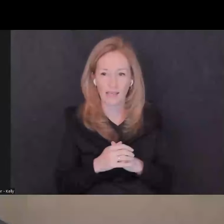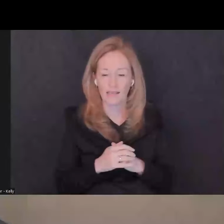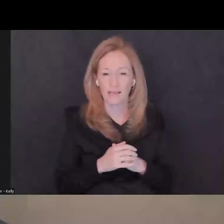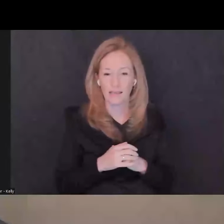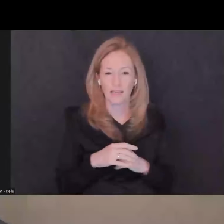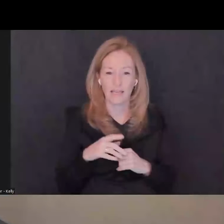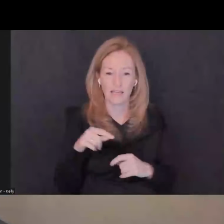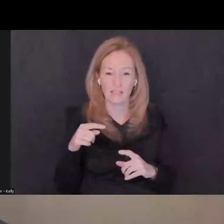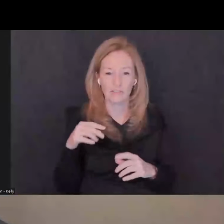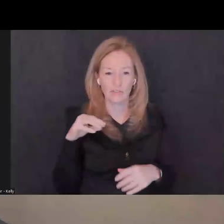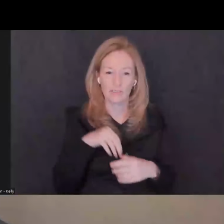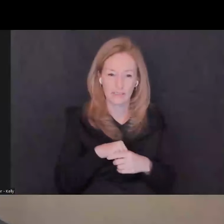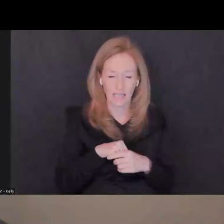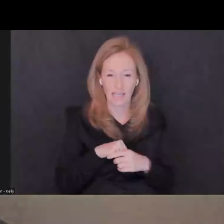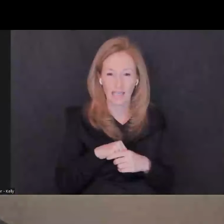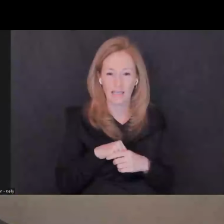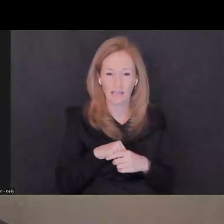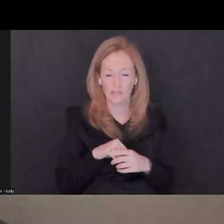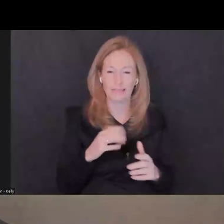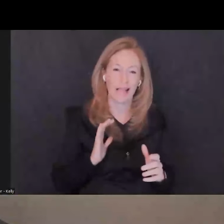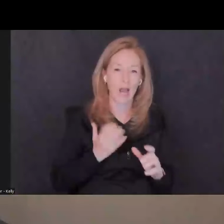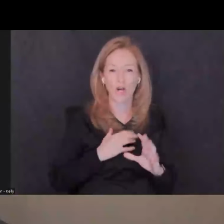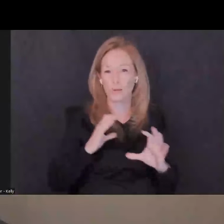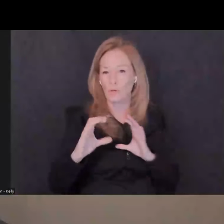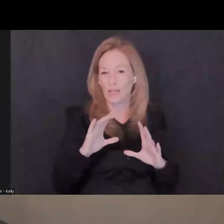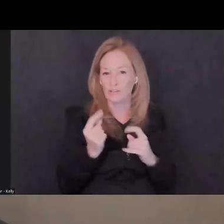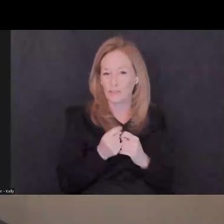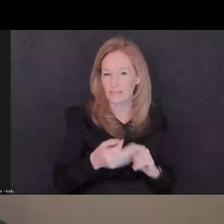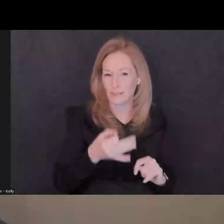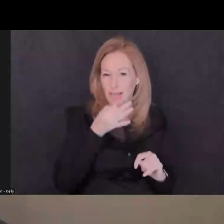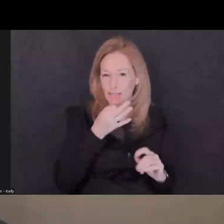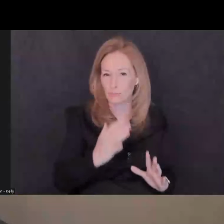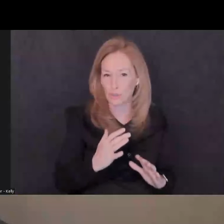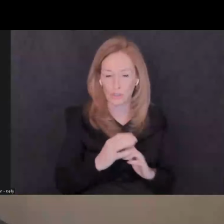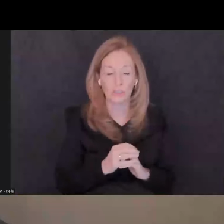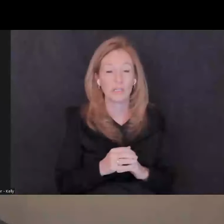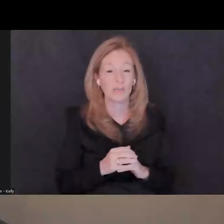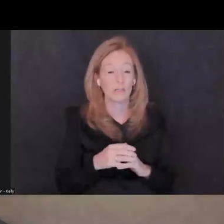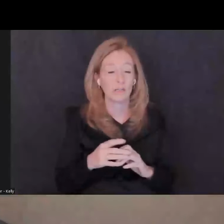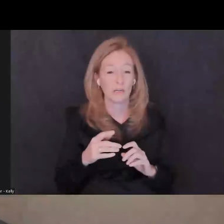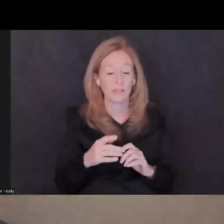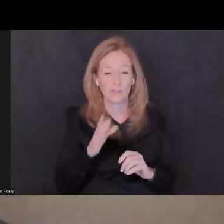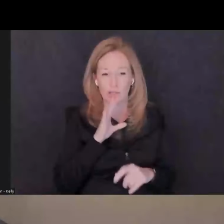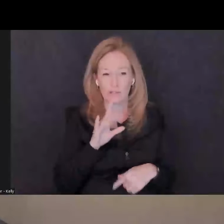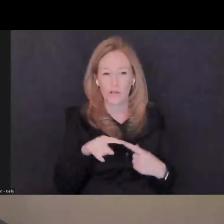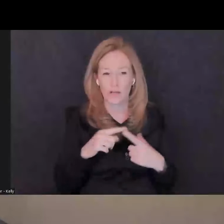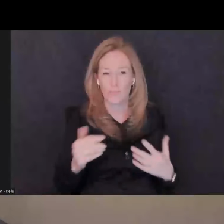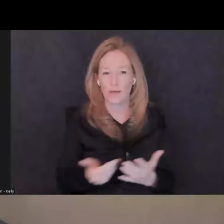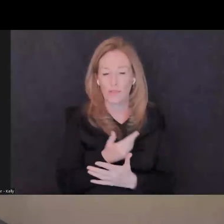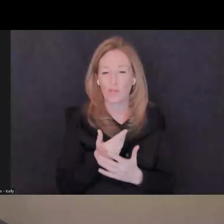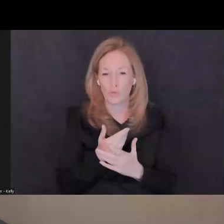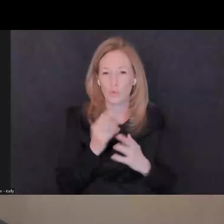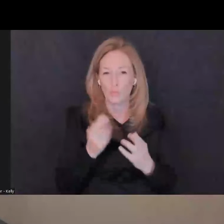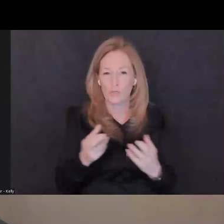of communications experts to talk about these new resources from